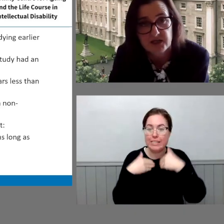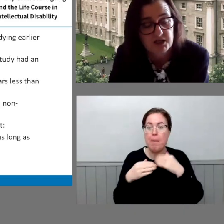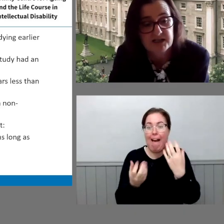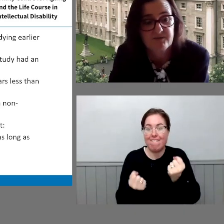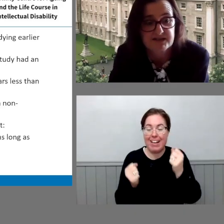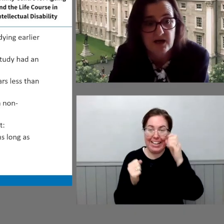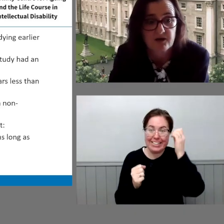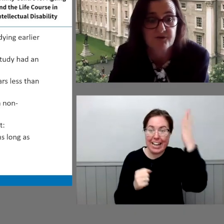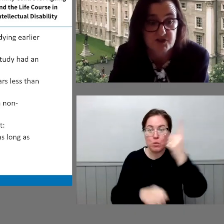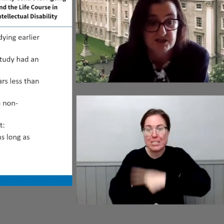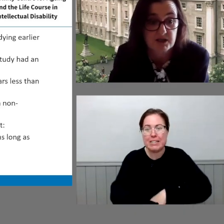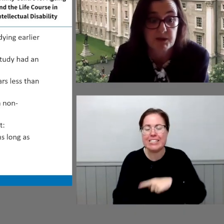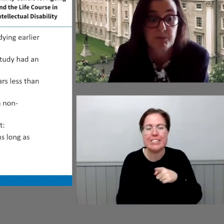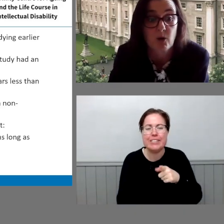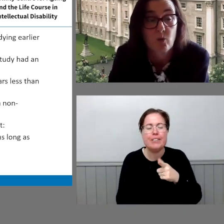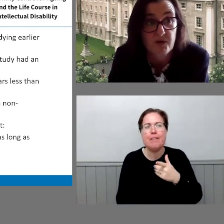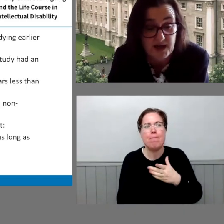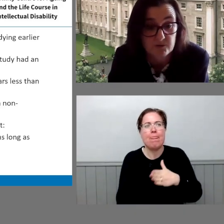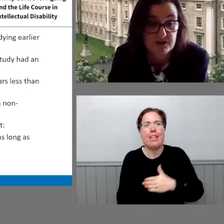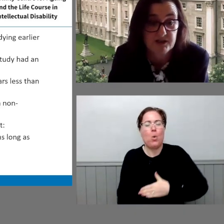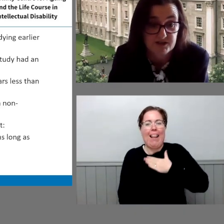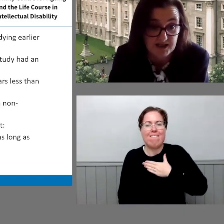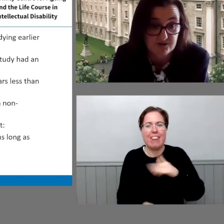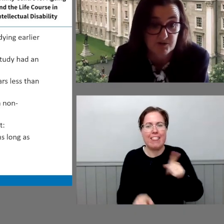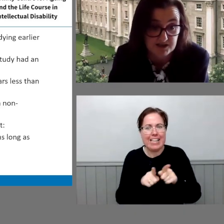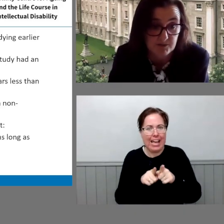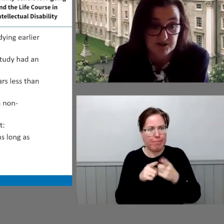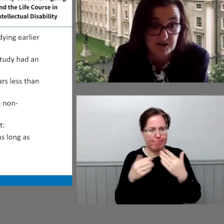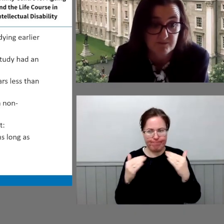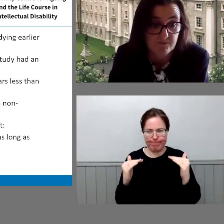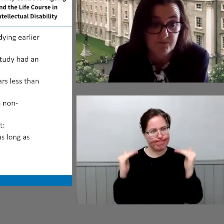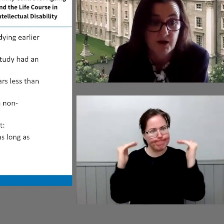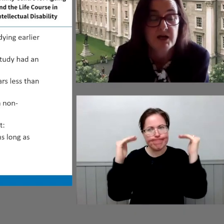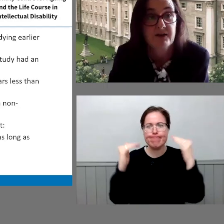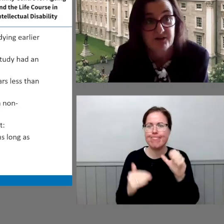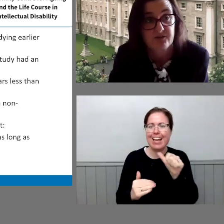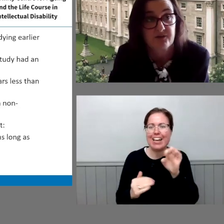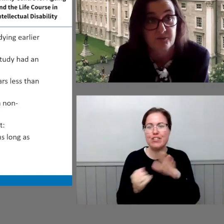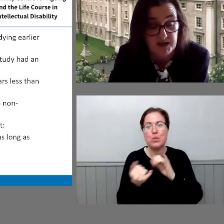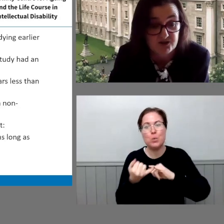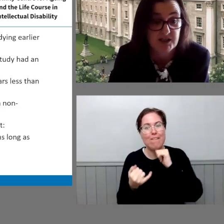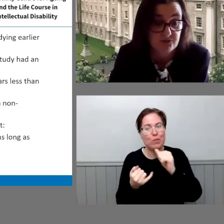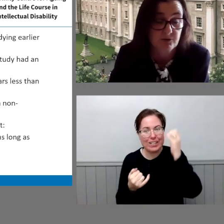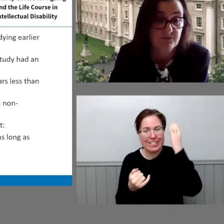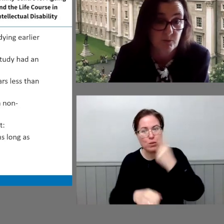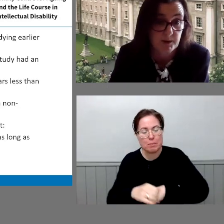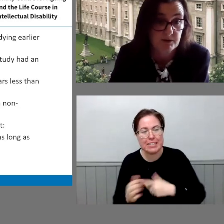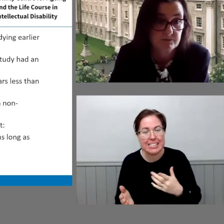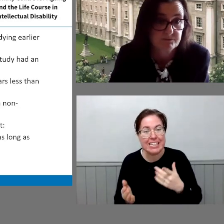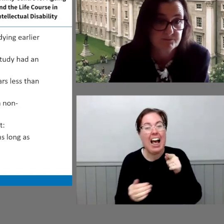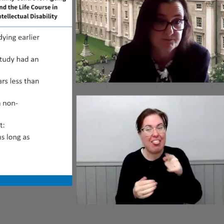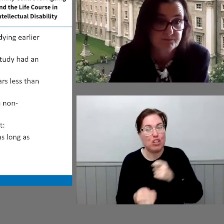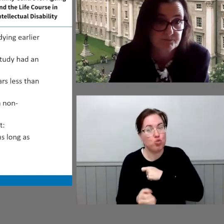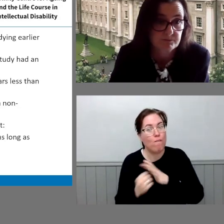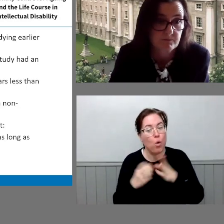disability may not live as long as autistic people without an intellectual disability. And this is especially true for